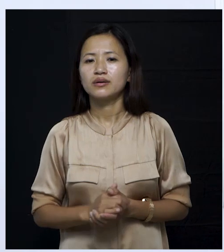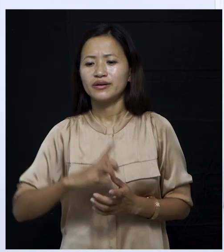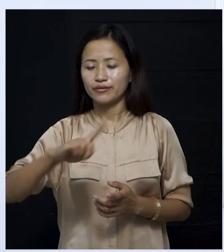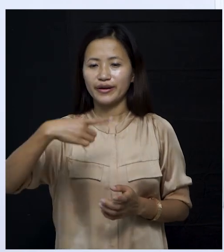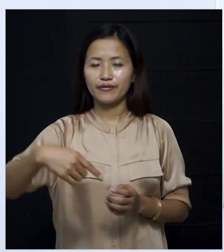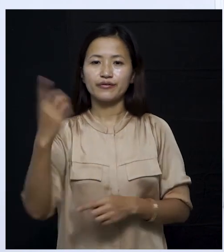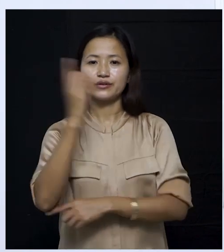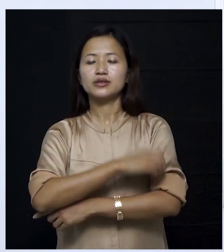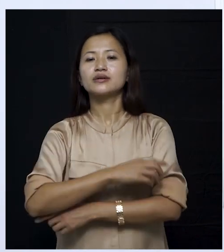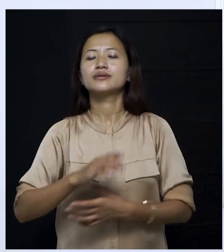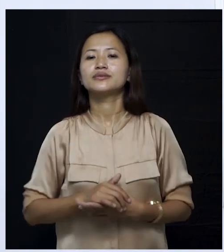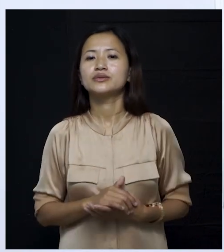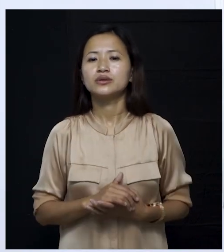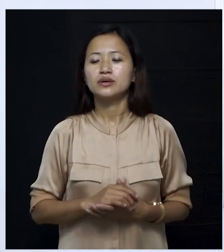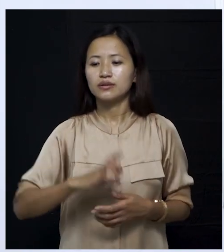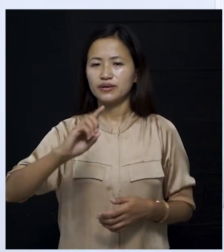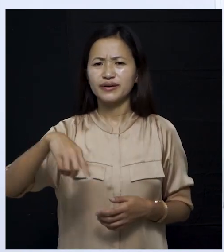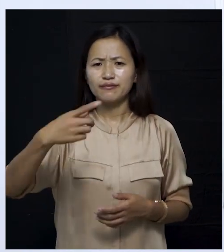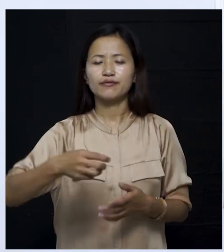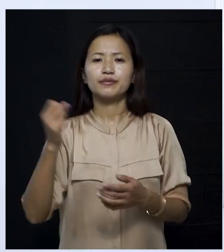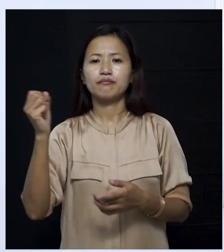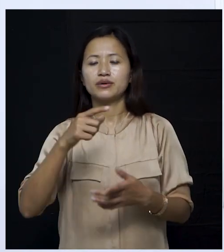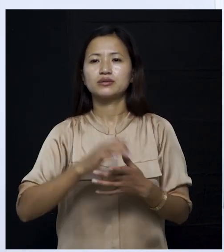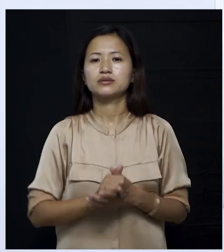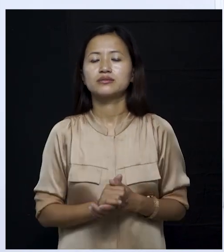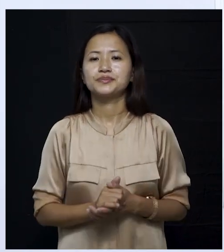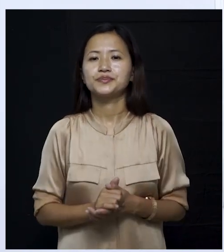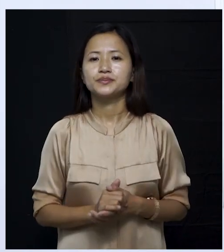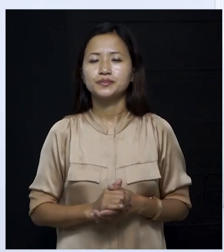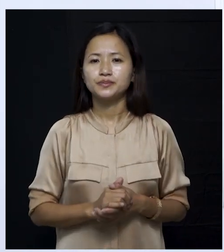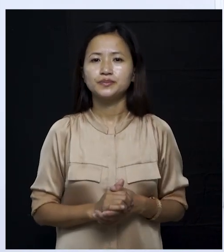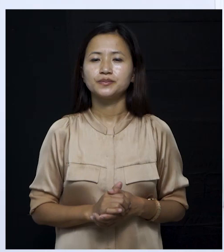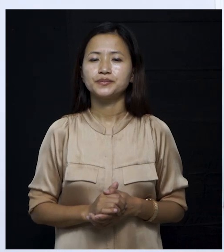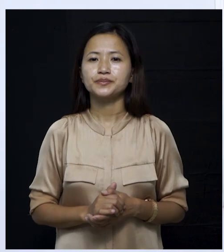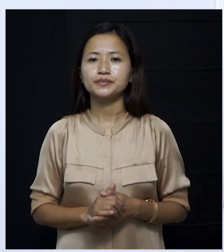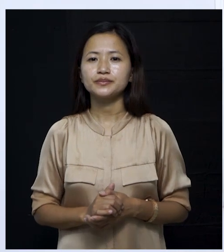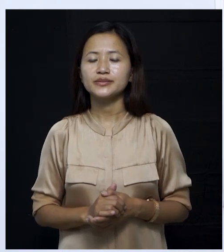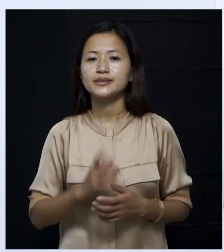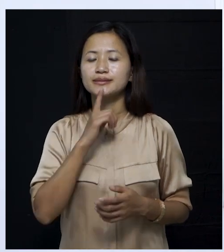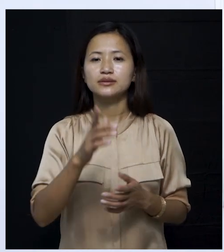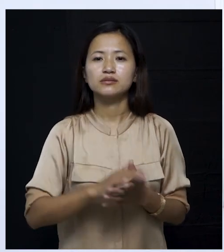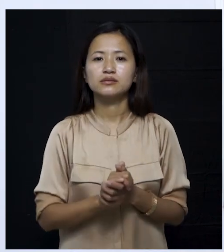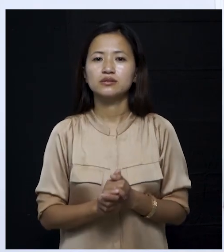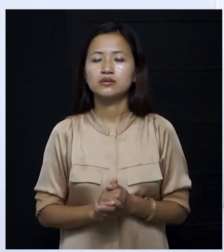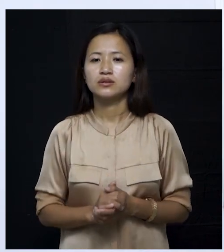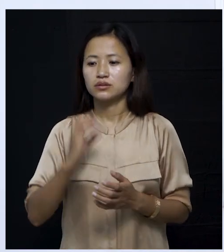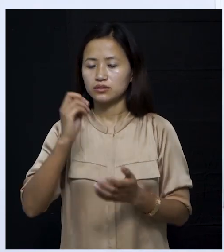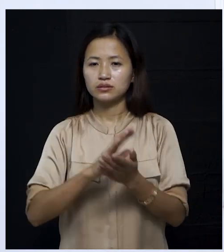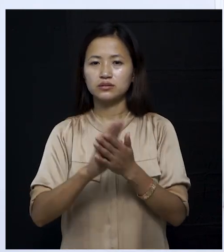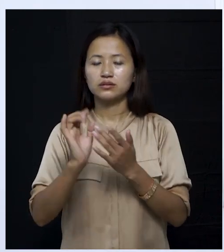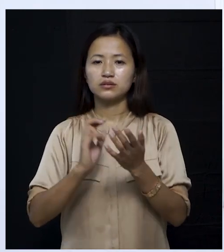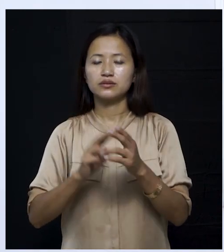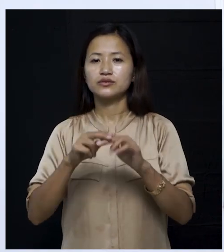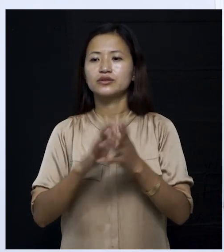every day or maybe every month. Okay, let's say every month. So for every month, let's say the cheat fund, it has